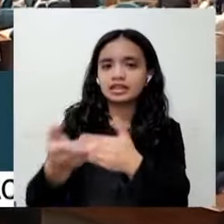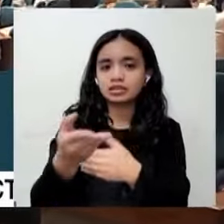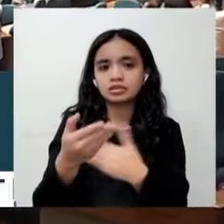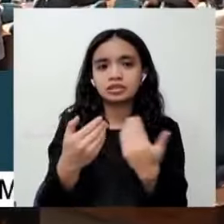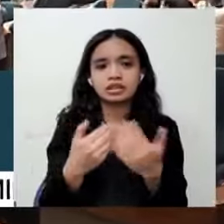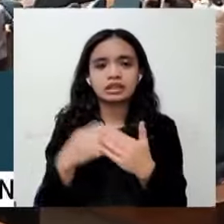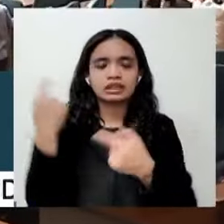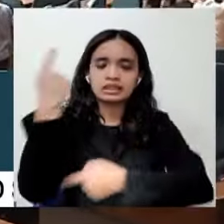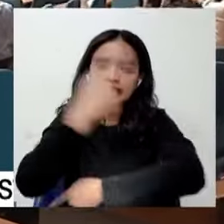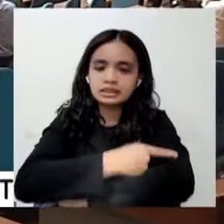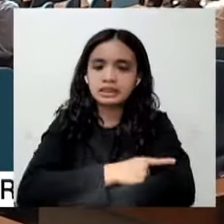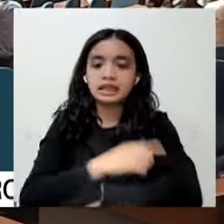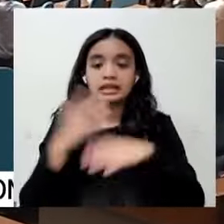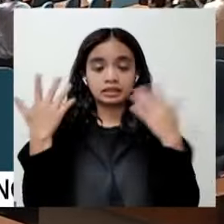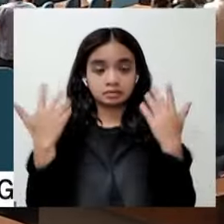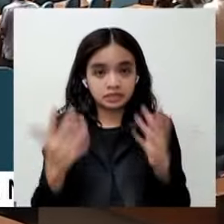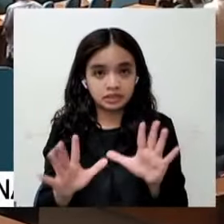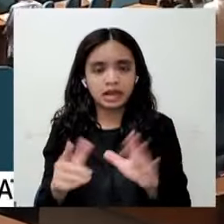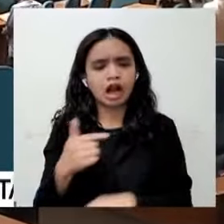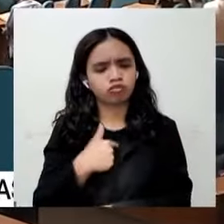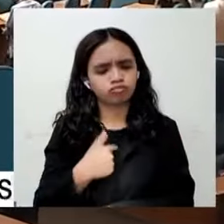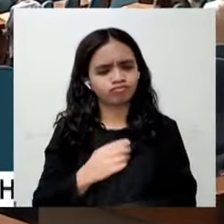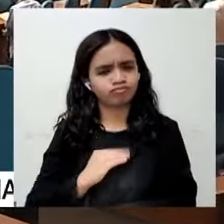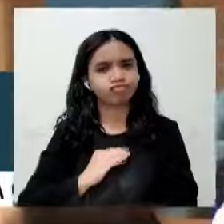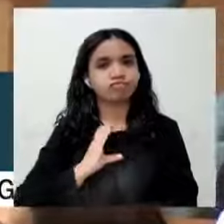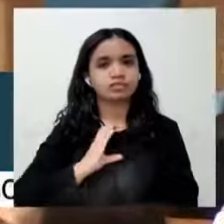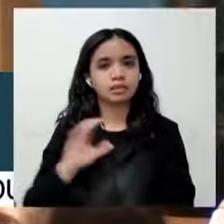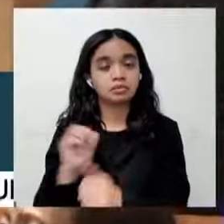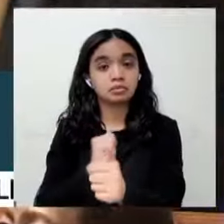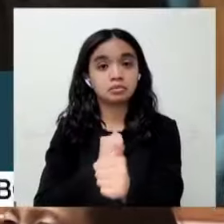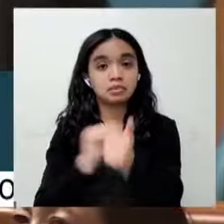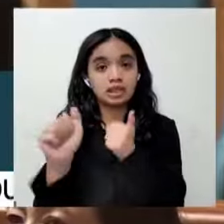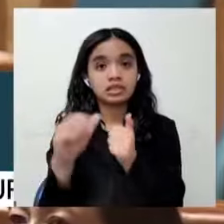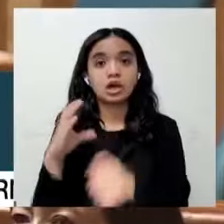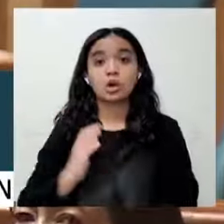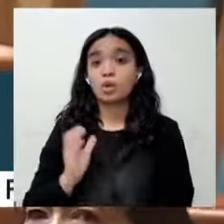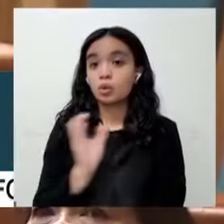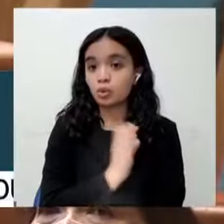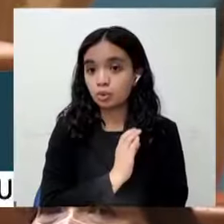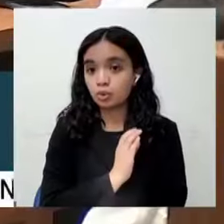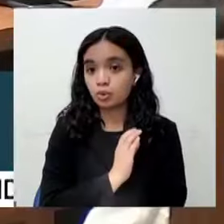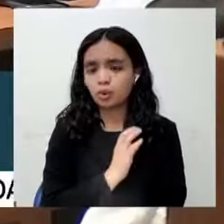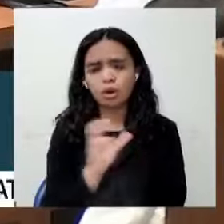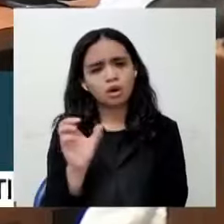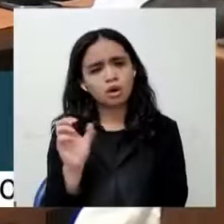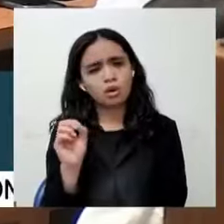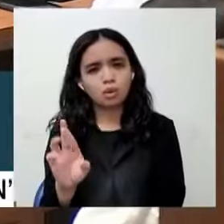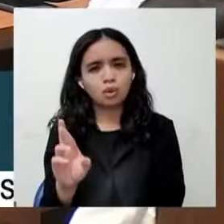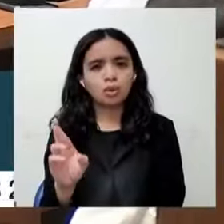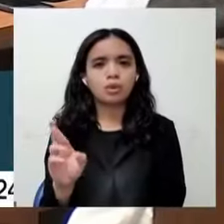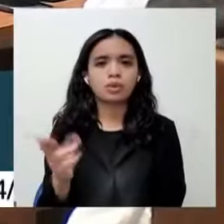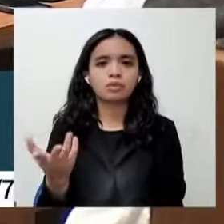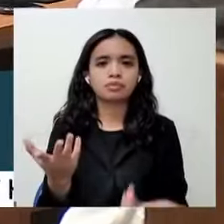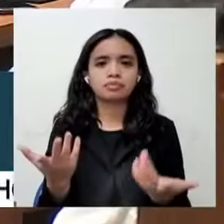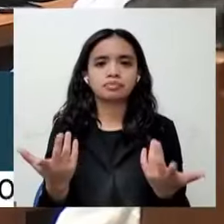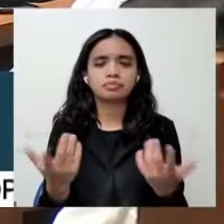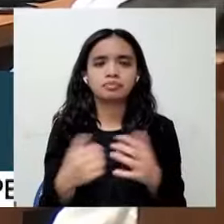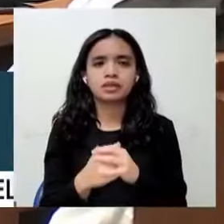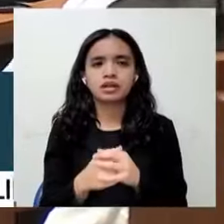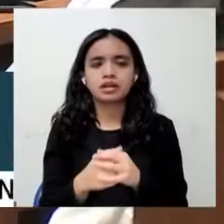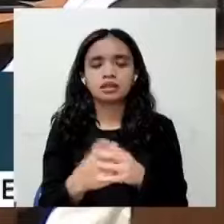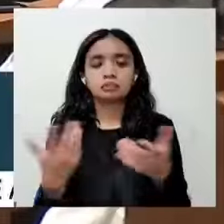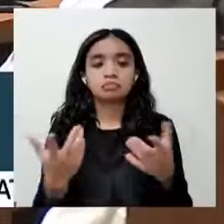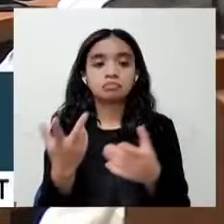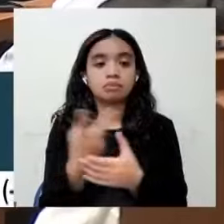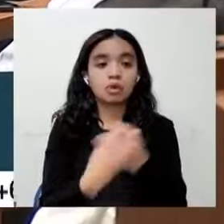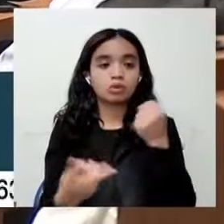after which, and I'm confident that it will pass Congress. It will be reconciled, both